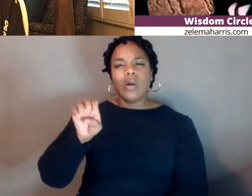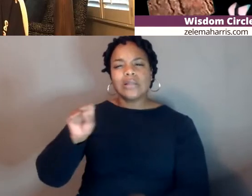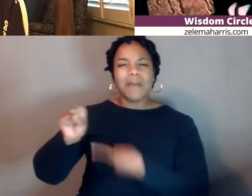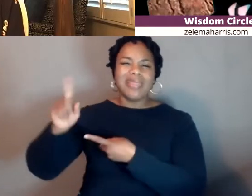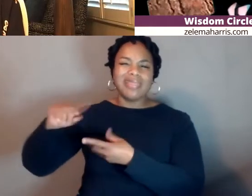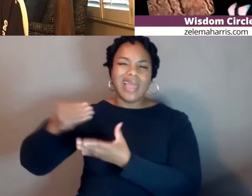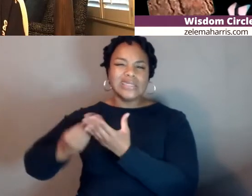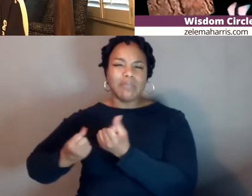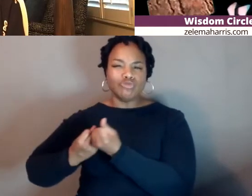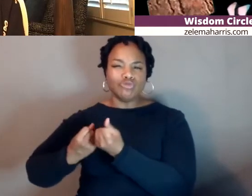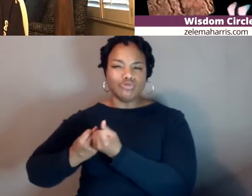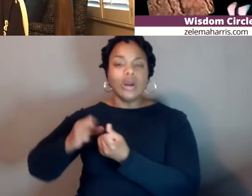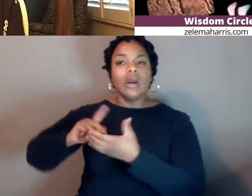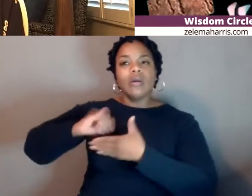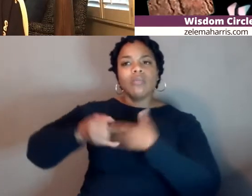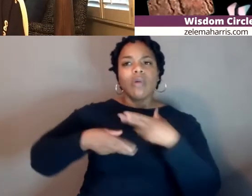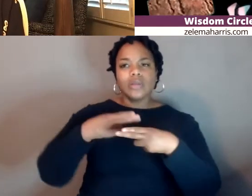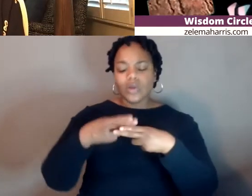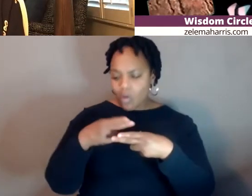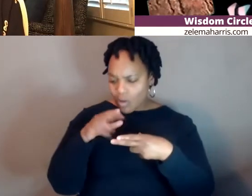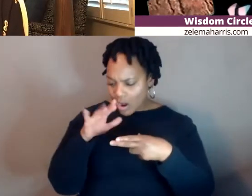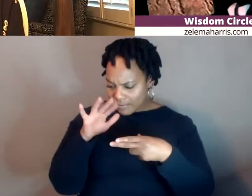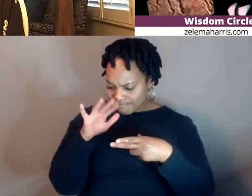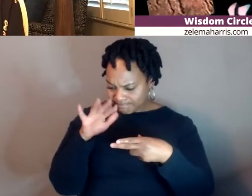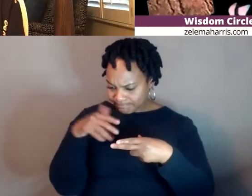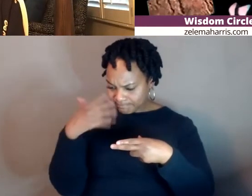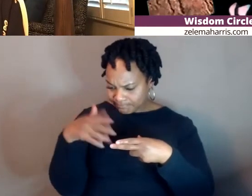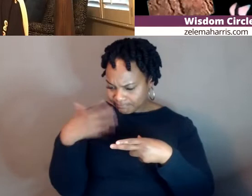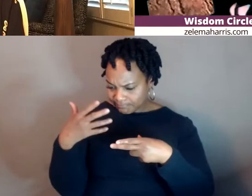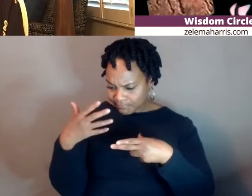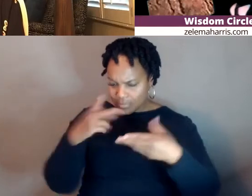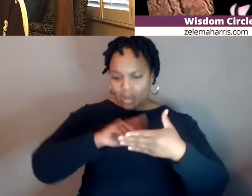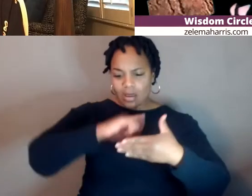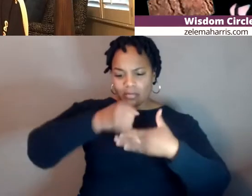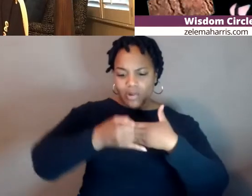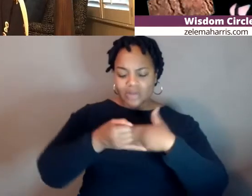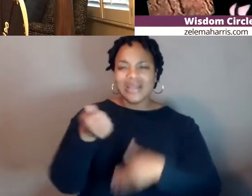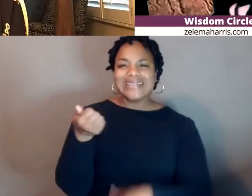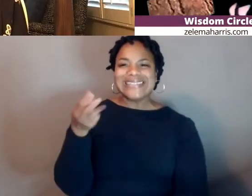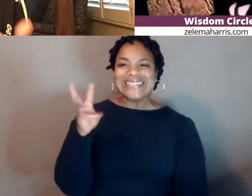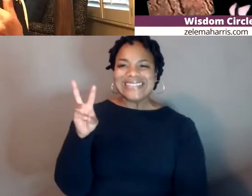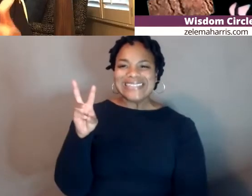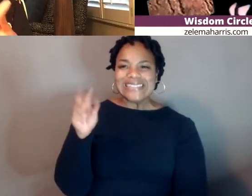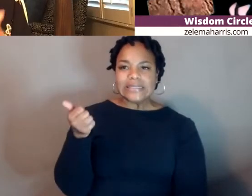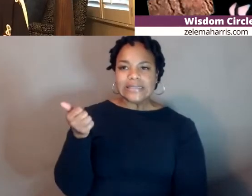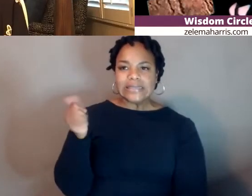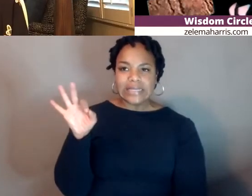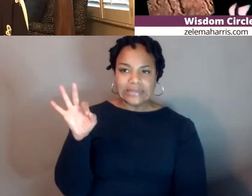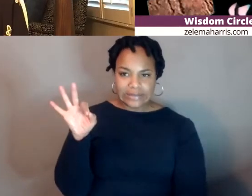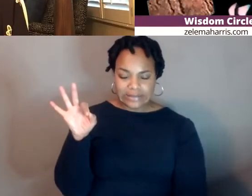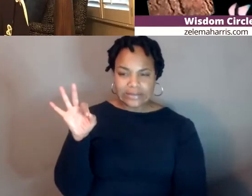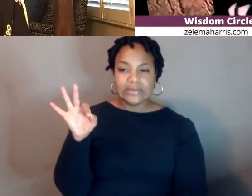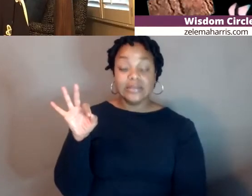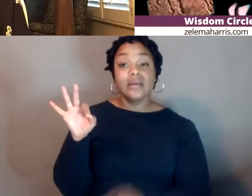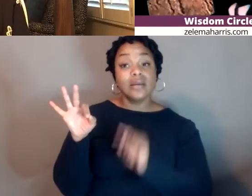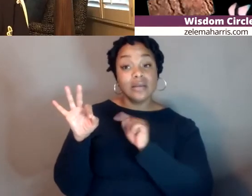It's called Project 1619, because That's the year